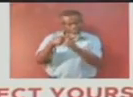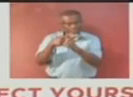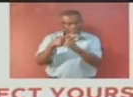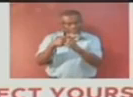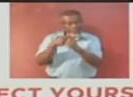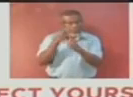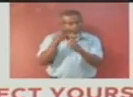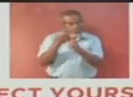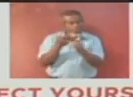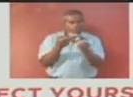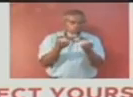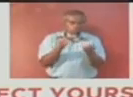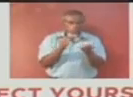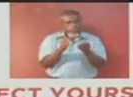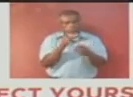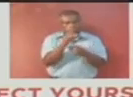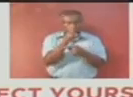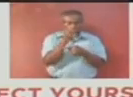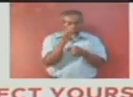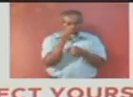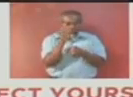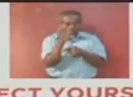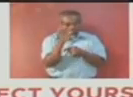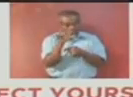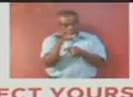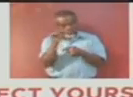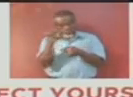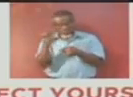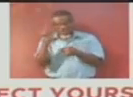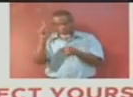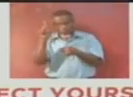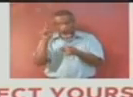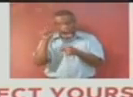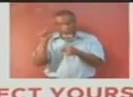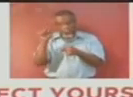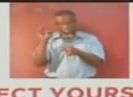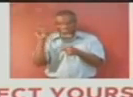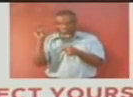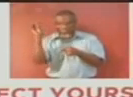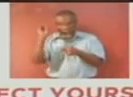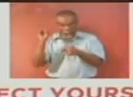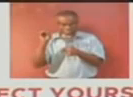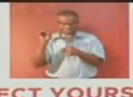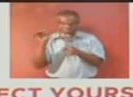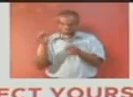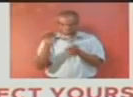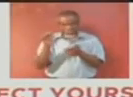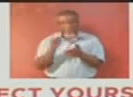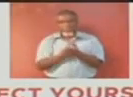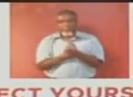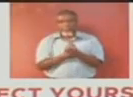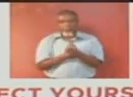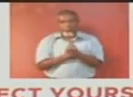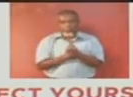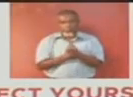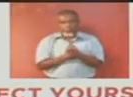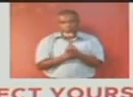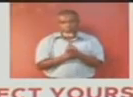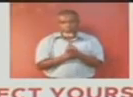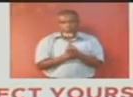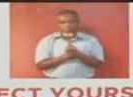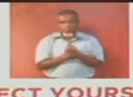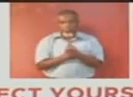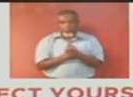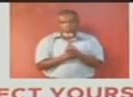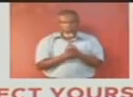hovered between that 1.5 and 1.7% overall. What you referred to next was the